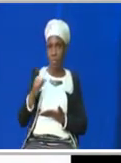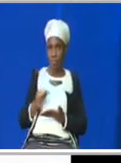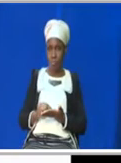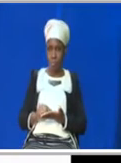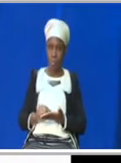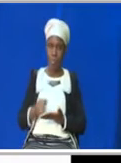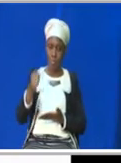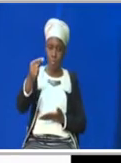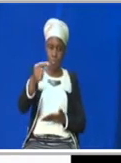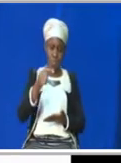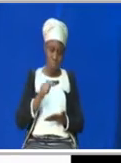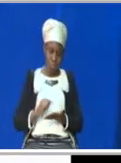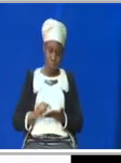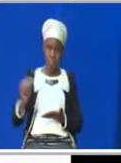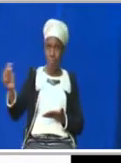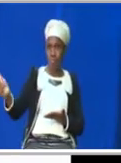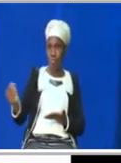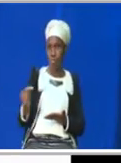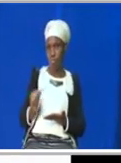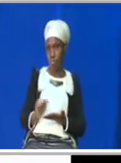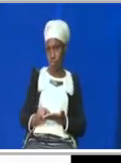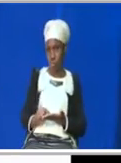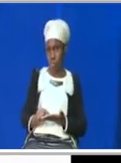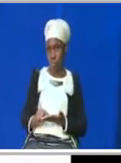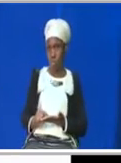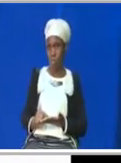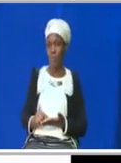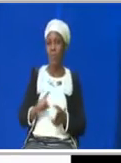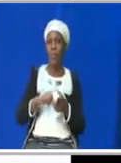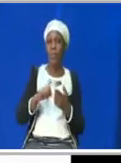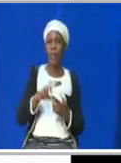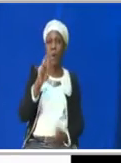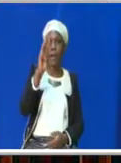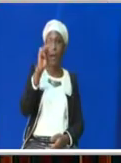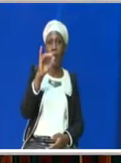to move, like what birds do in winter.